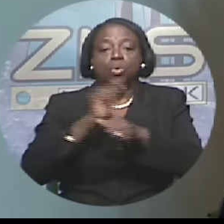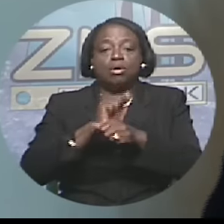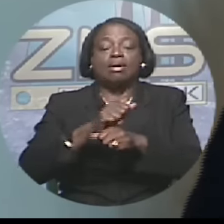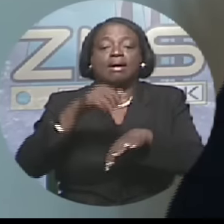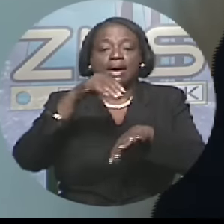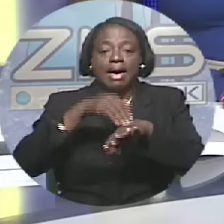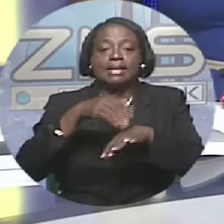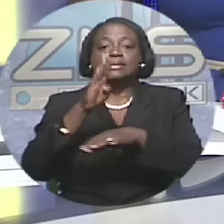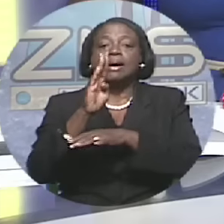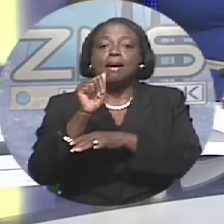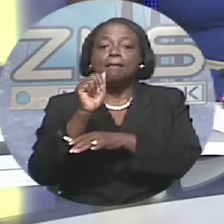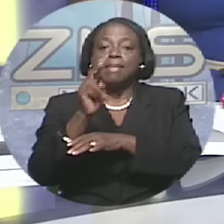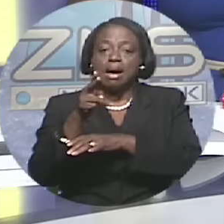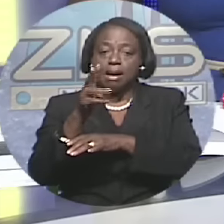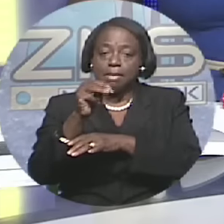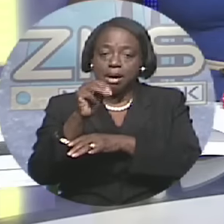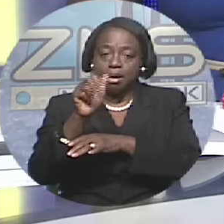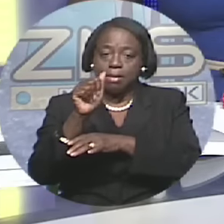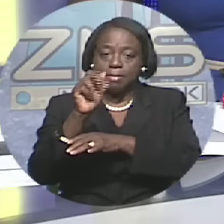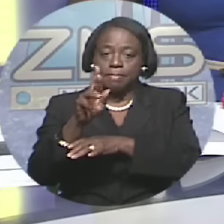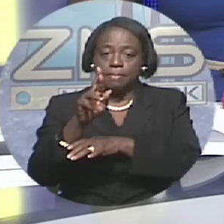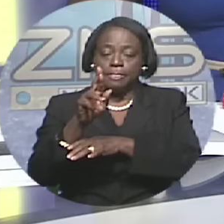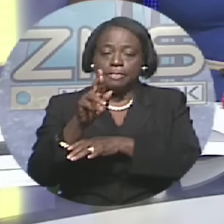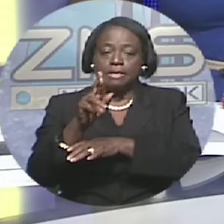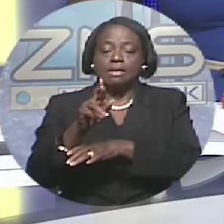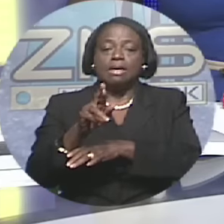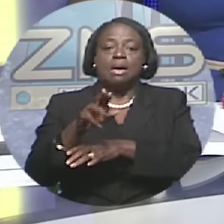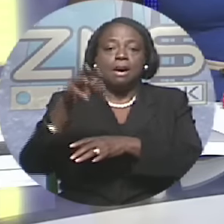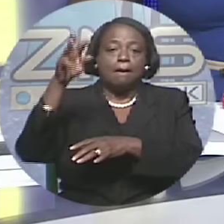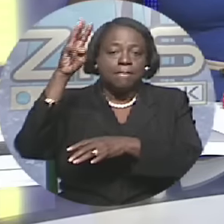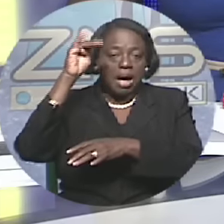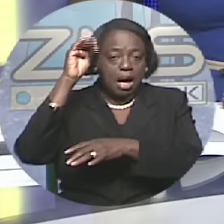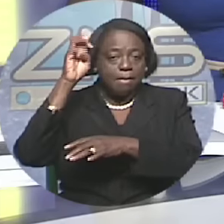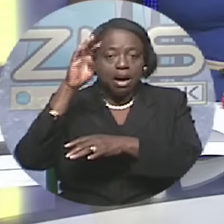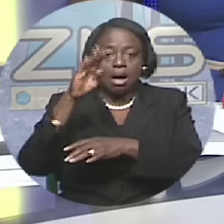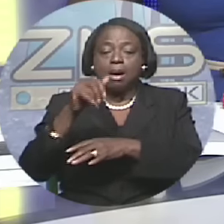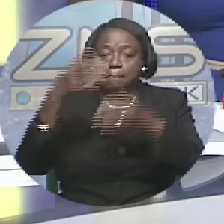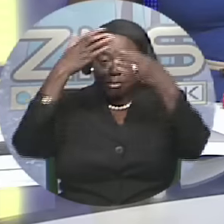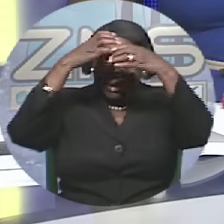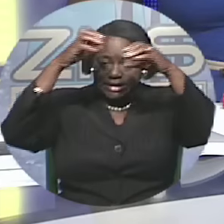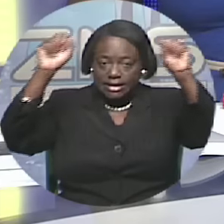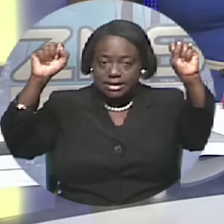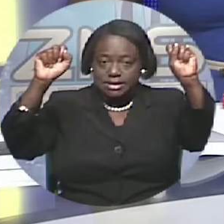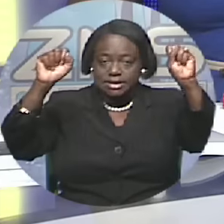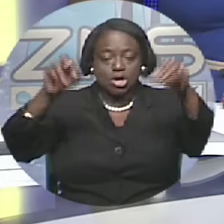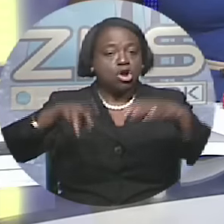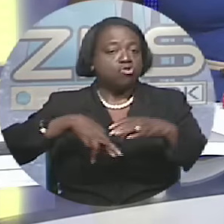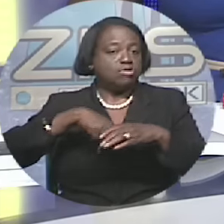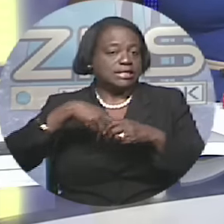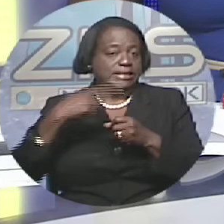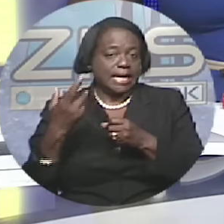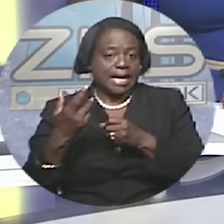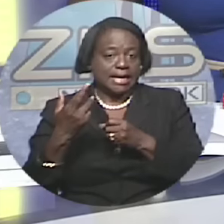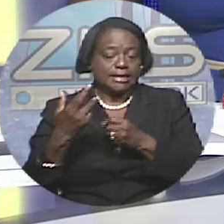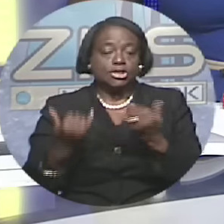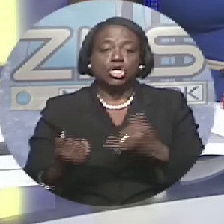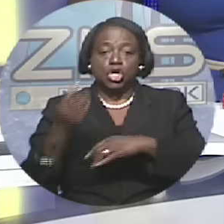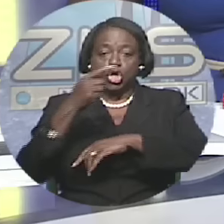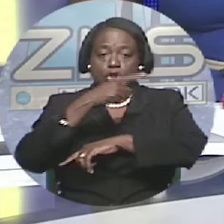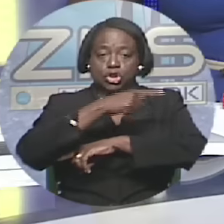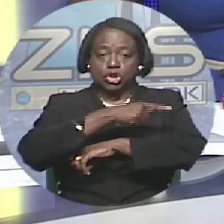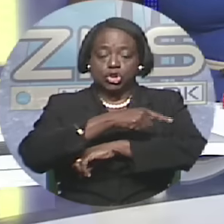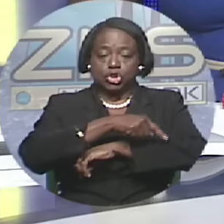Bahama. Bahamas president has resigned from the embattled company. In a press release issued today, it was revealed that